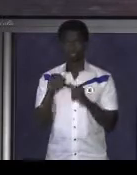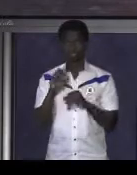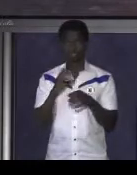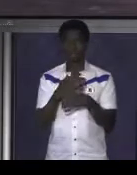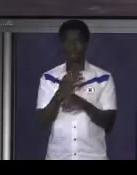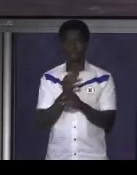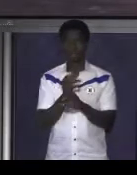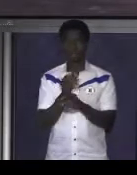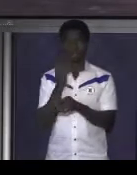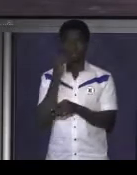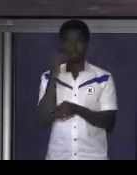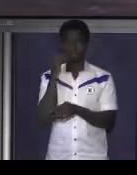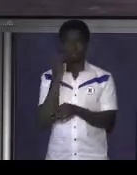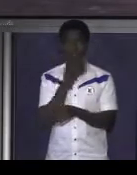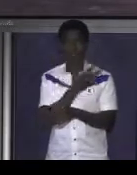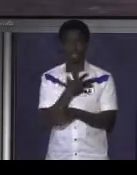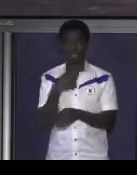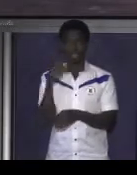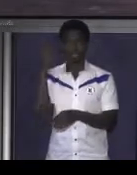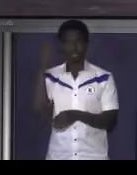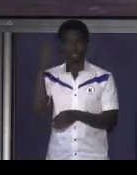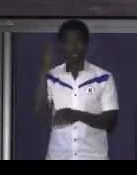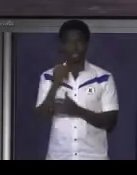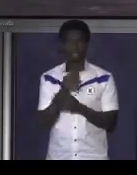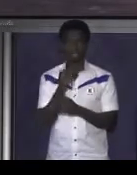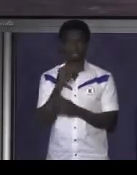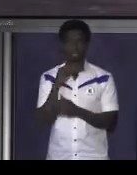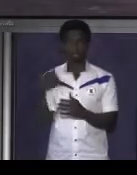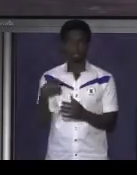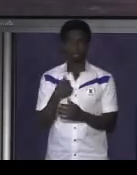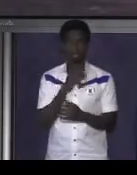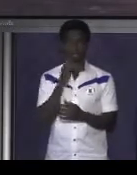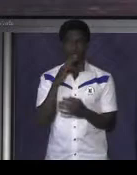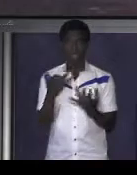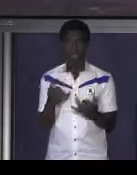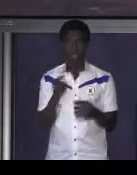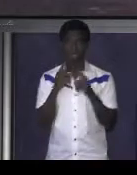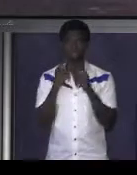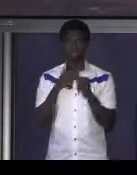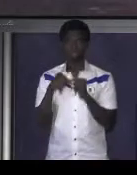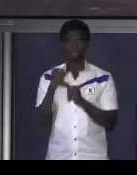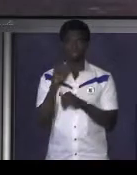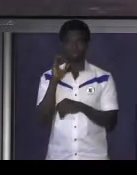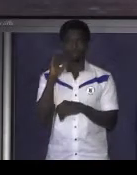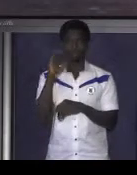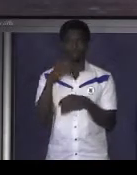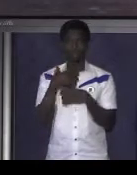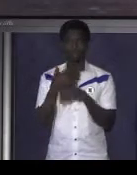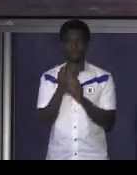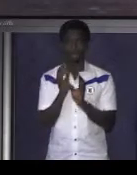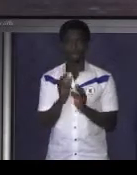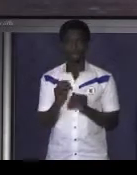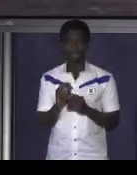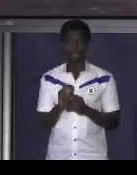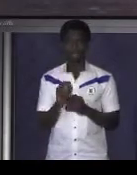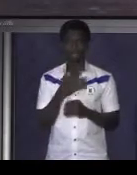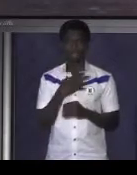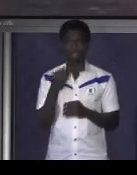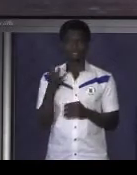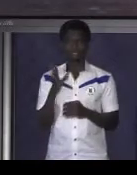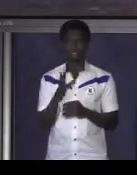creatures, homes, and sounds. So we're not talking about creatures and their homes. Man is to